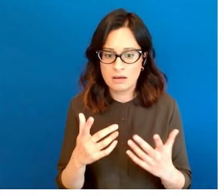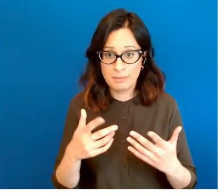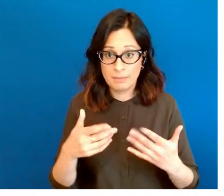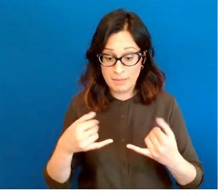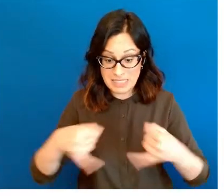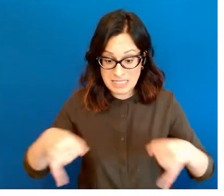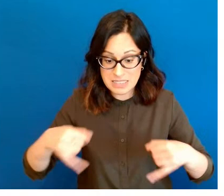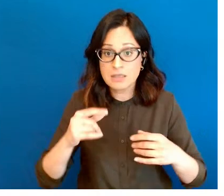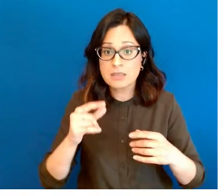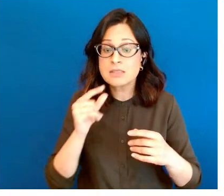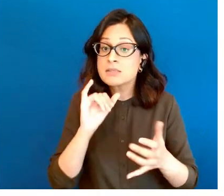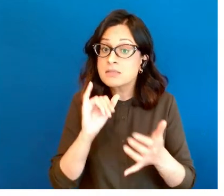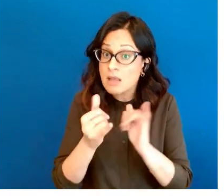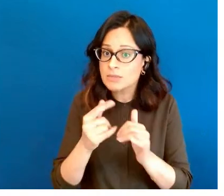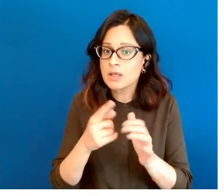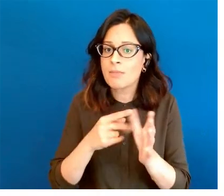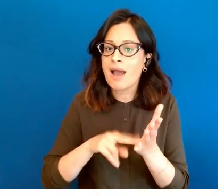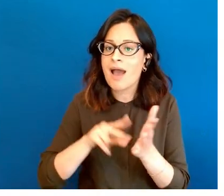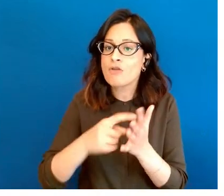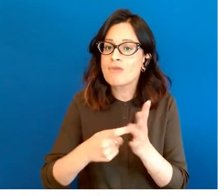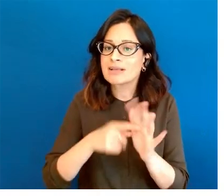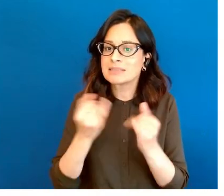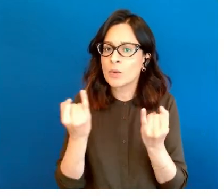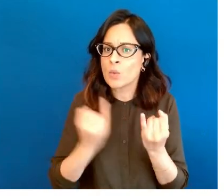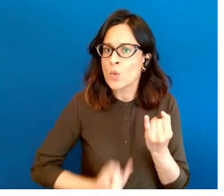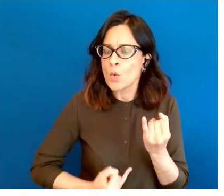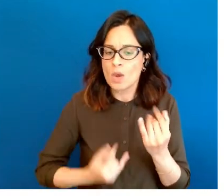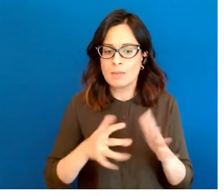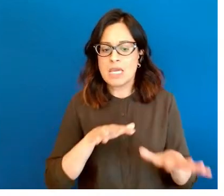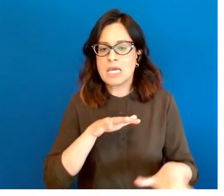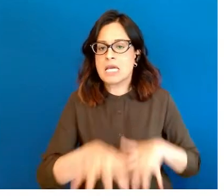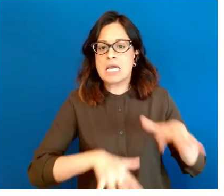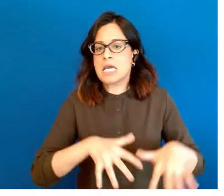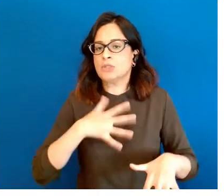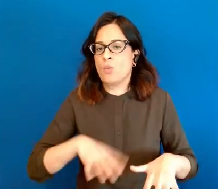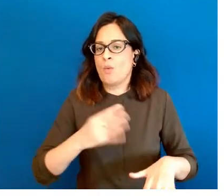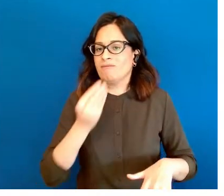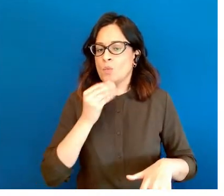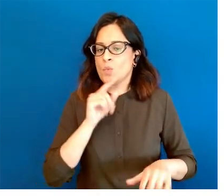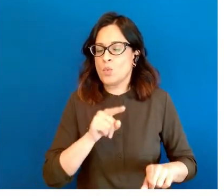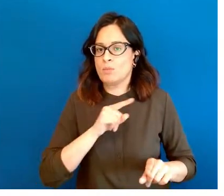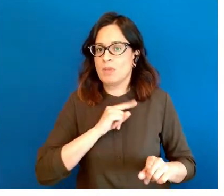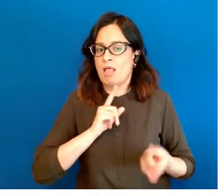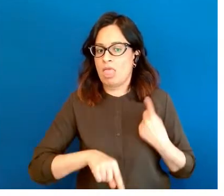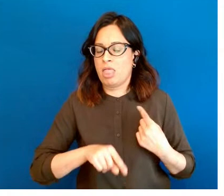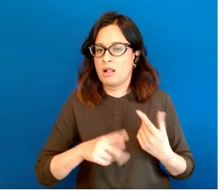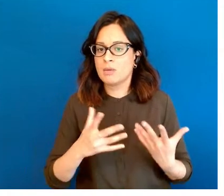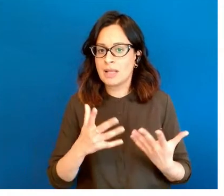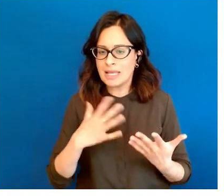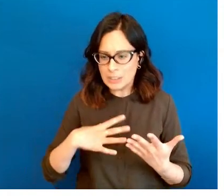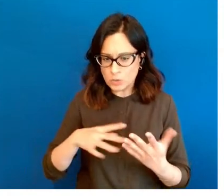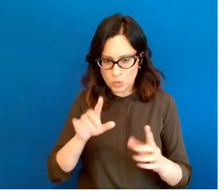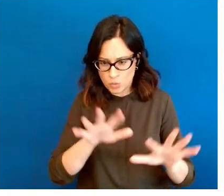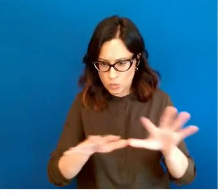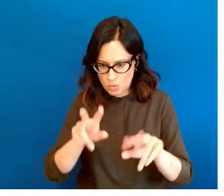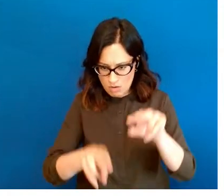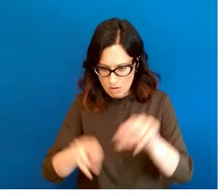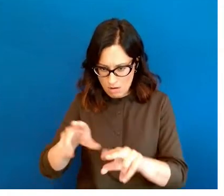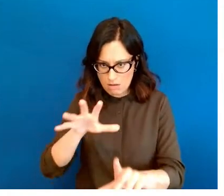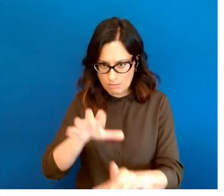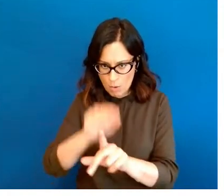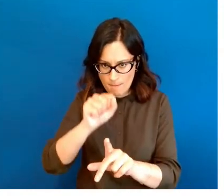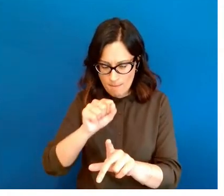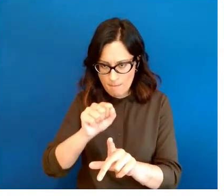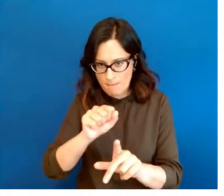anorexic tendencies in some patients. So it's all we can do really is try to make an accurate diagnosis and then take things on from there.